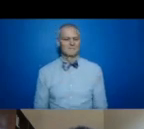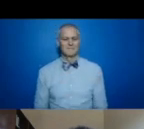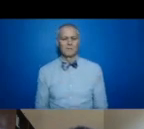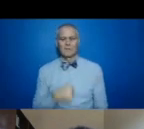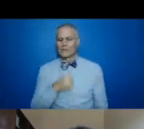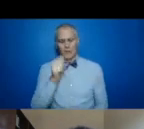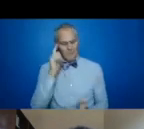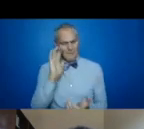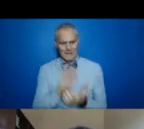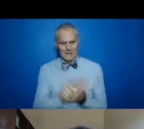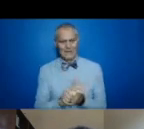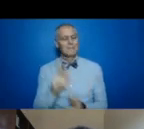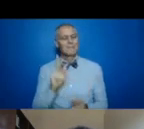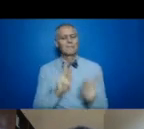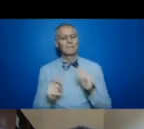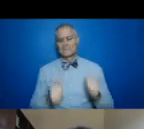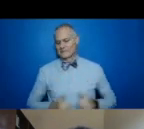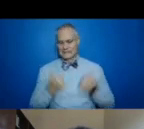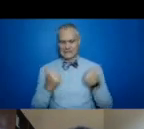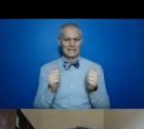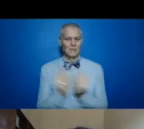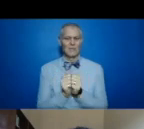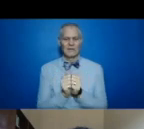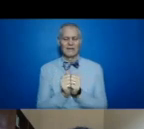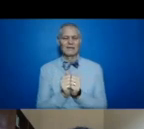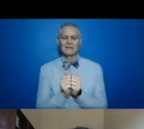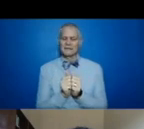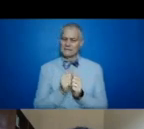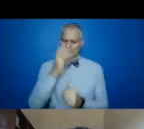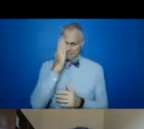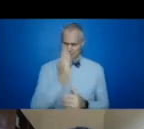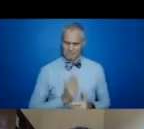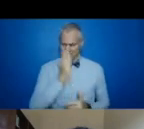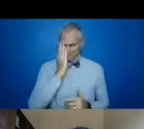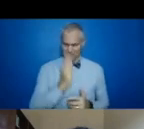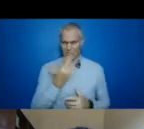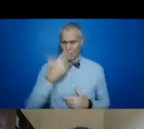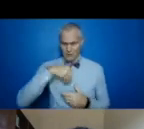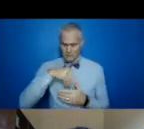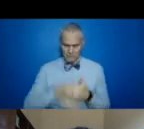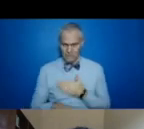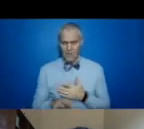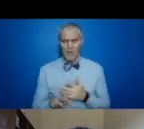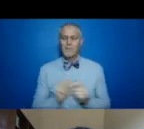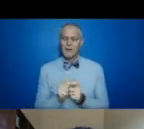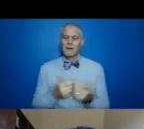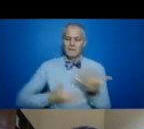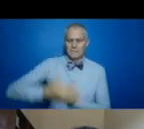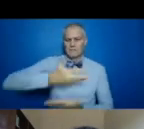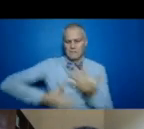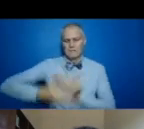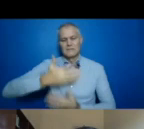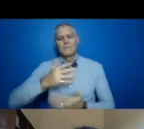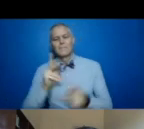that people exist with an essential nature, but that they are formed by their constant interactions with their society, with